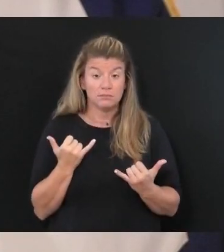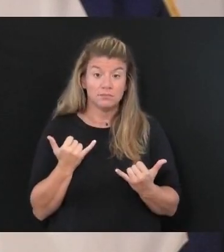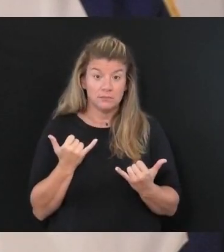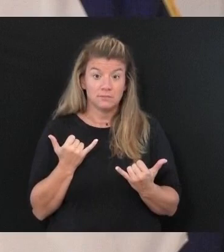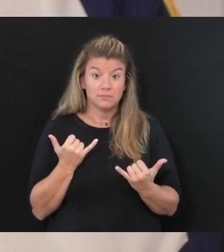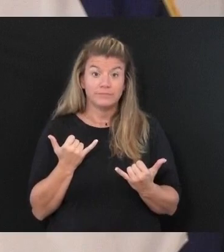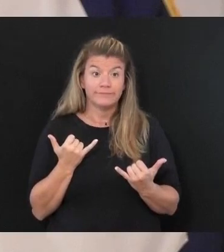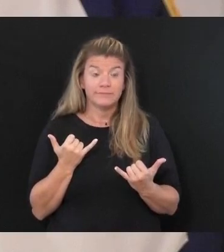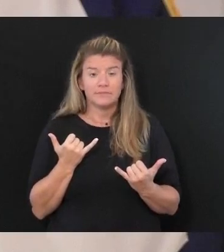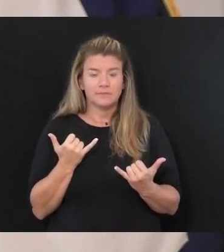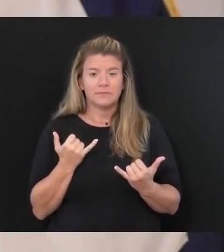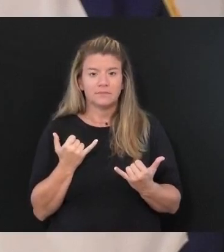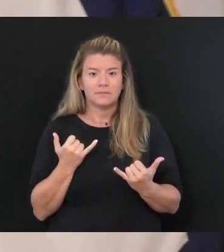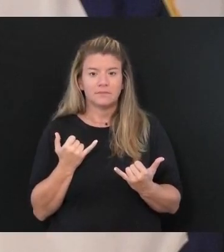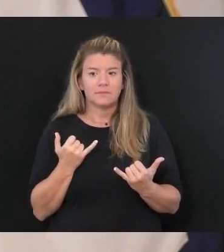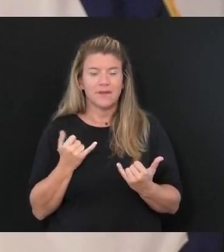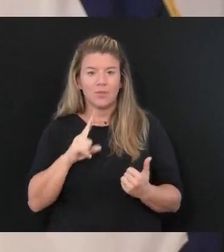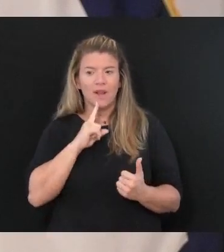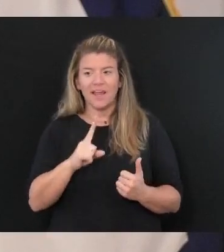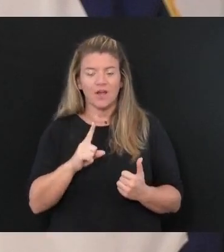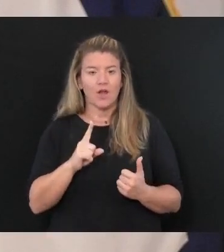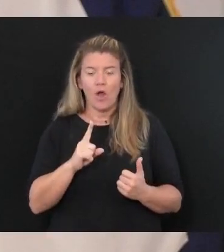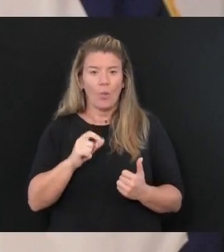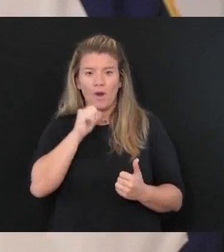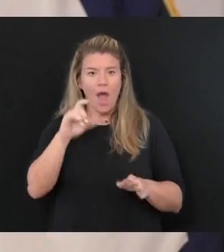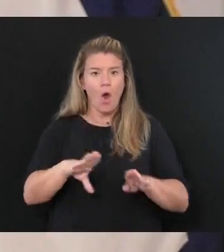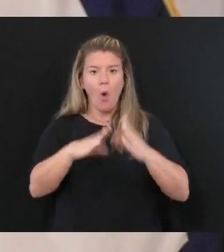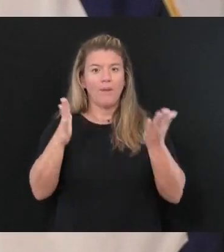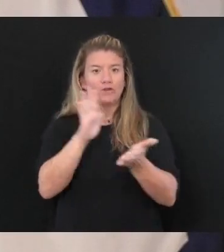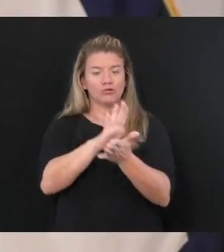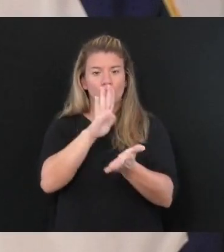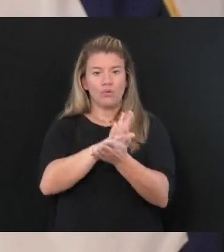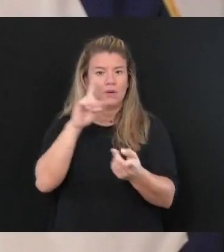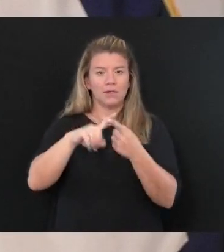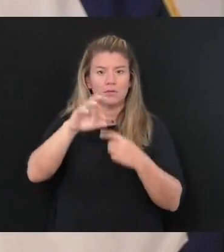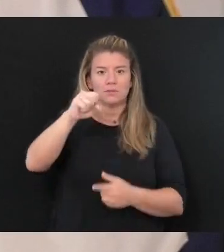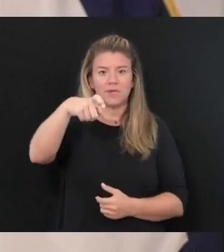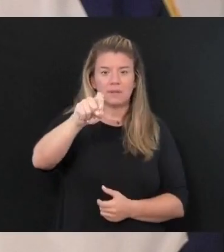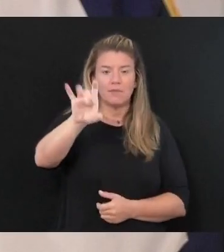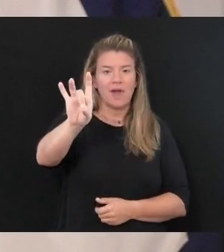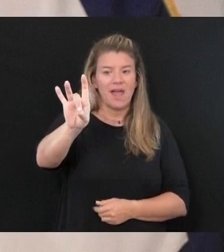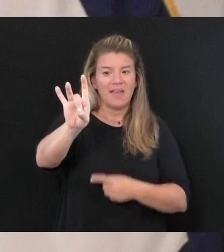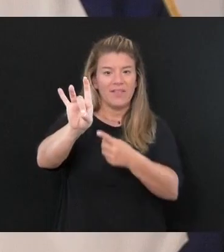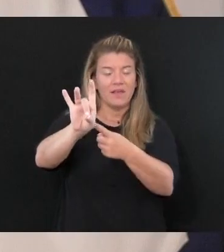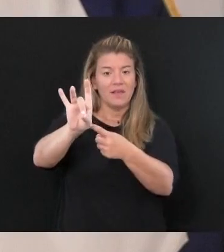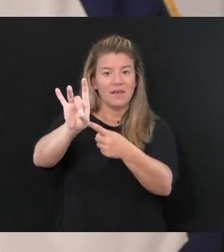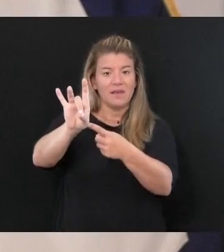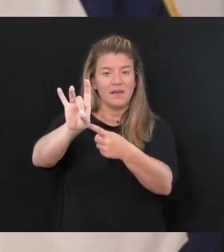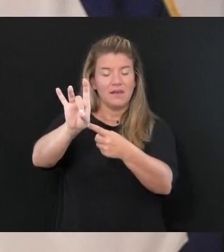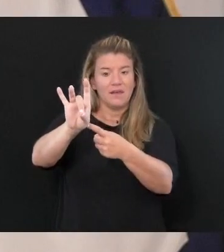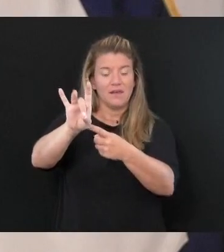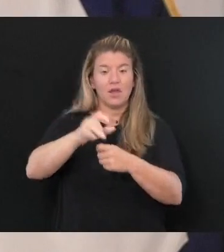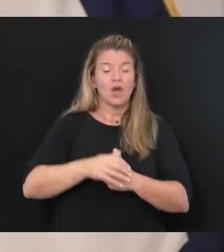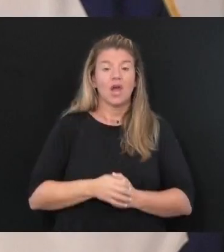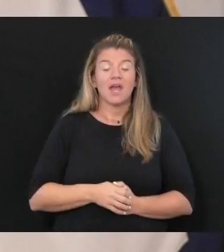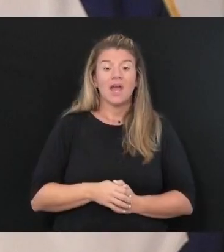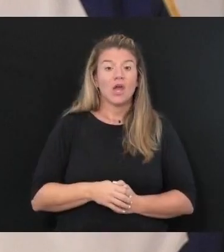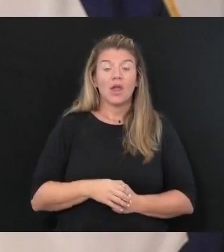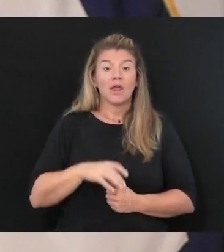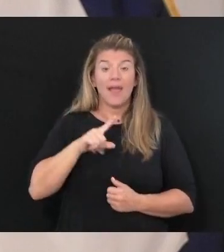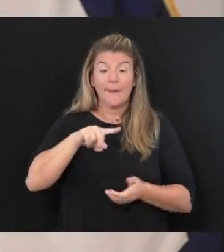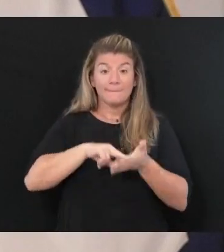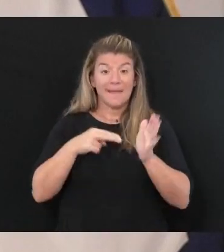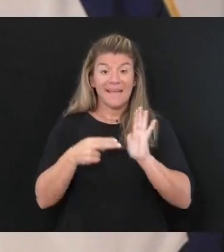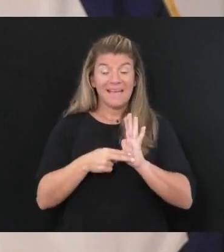be days before the opening on September the 8th, you will not open until you get